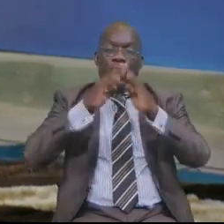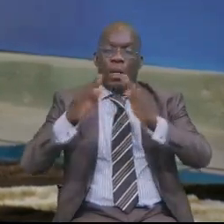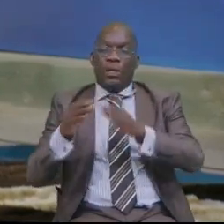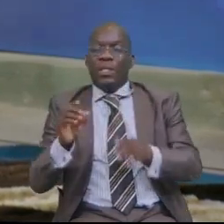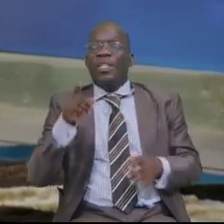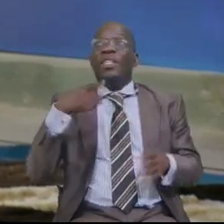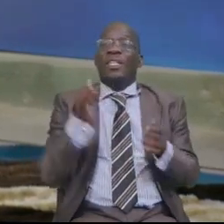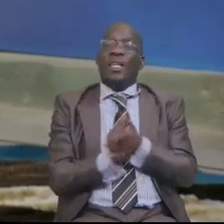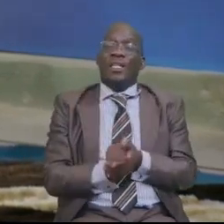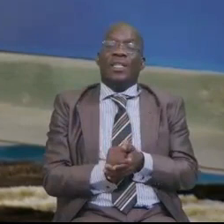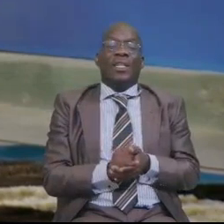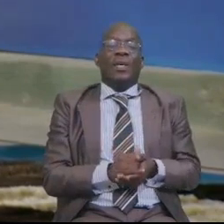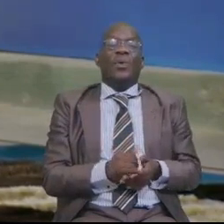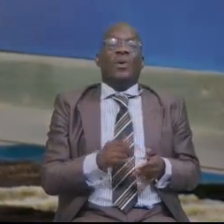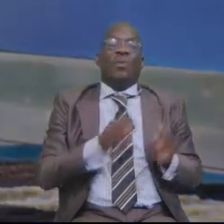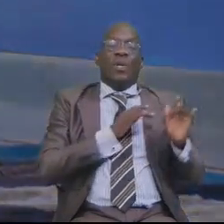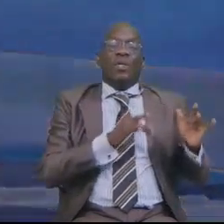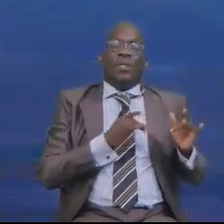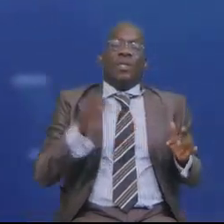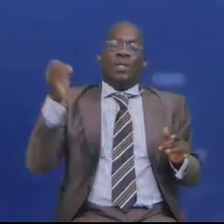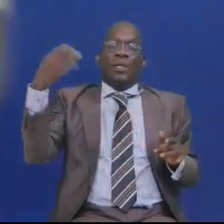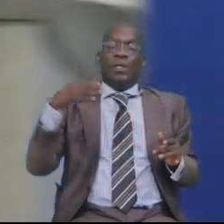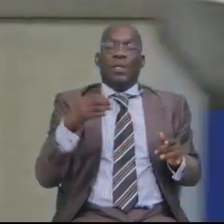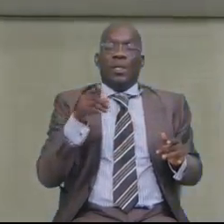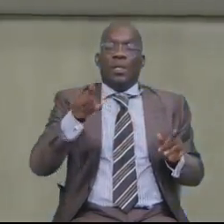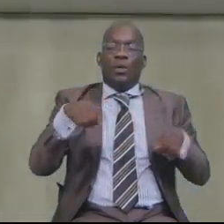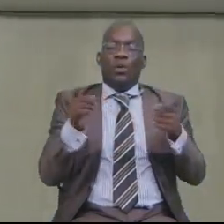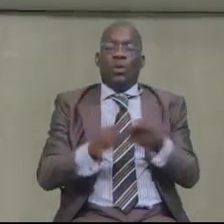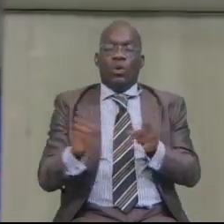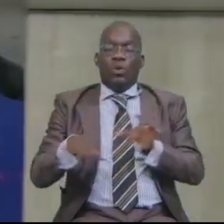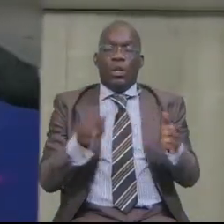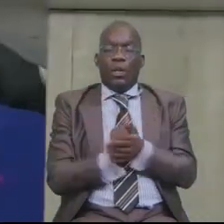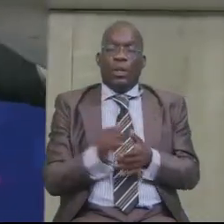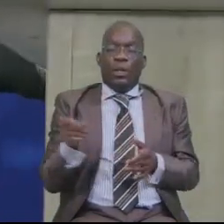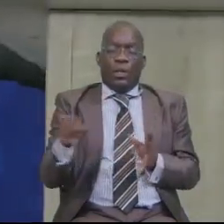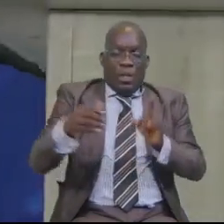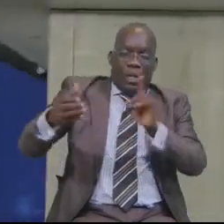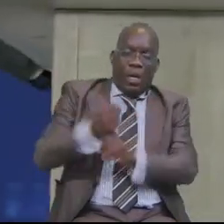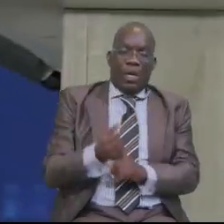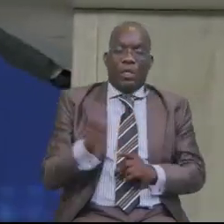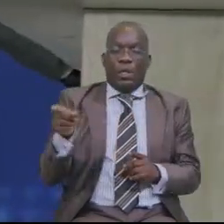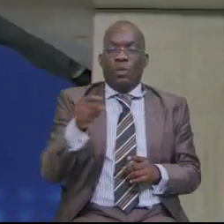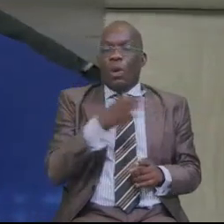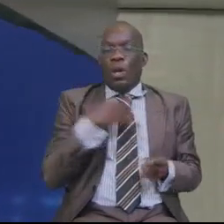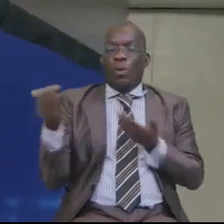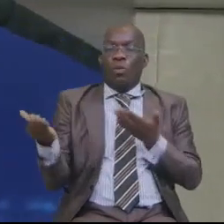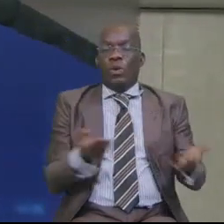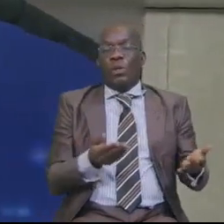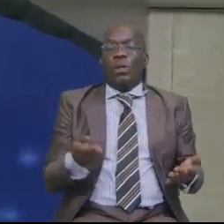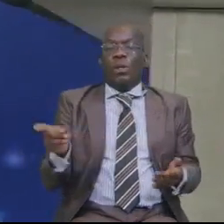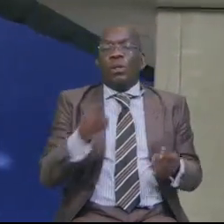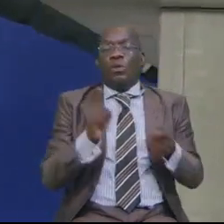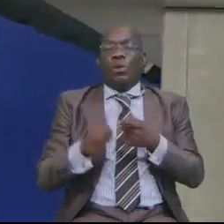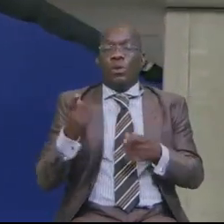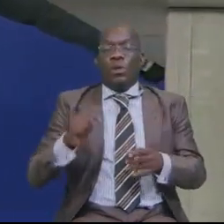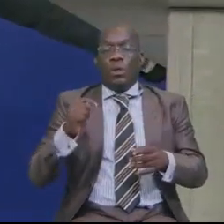and grace will always be there. And then he goes to do that, and they catch him and bring him to the judge.